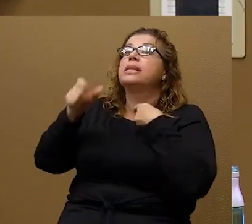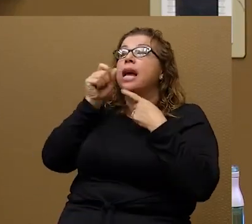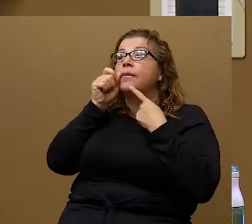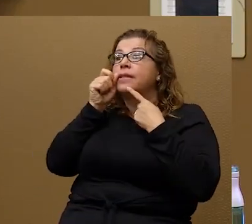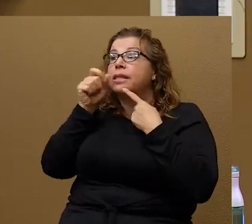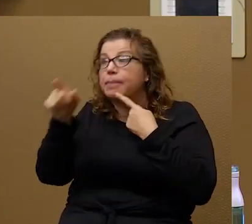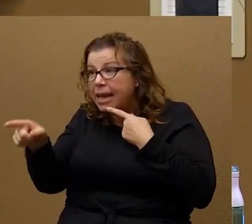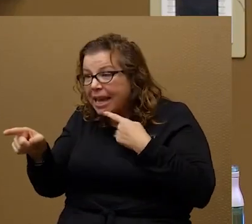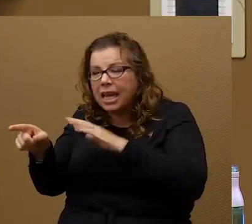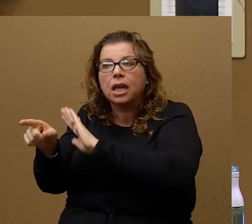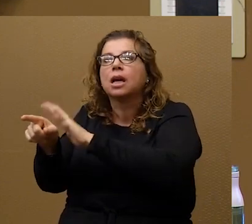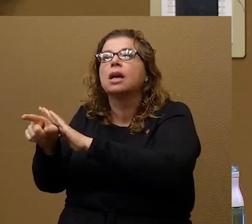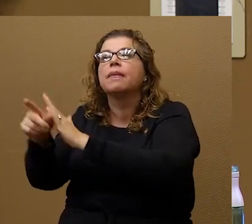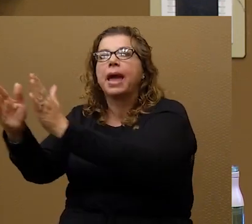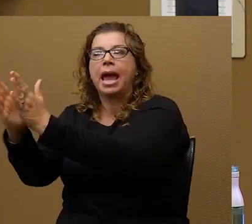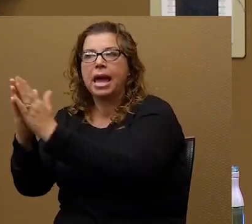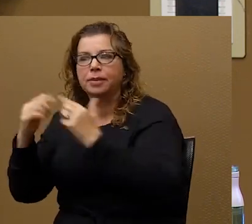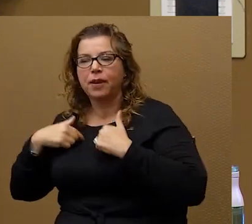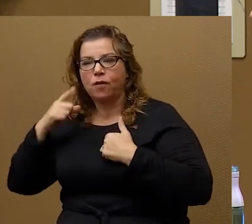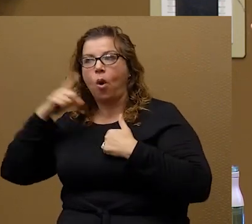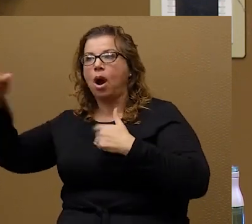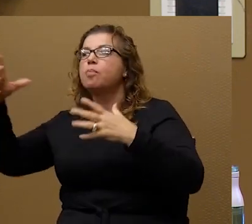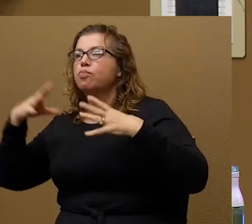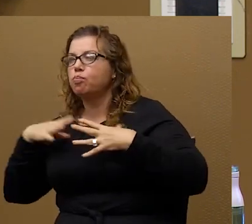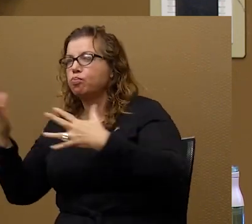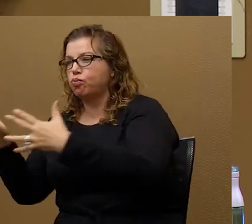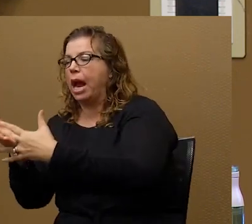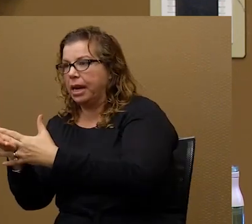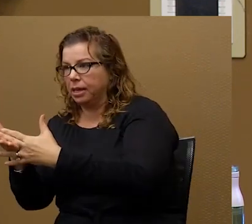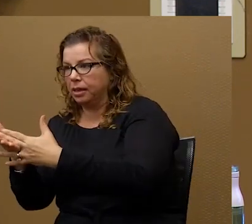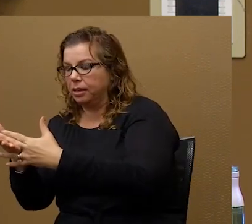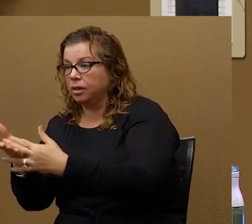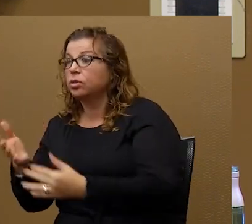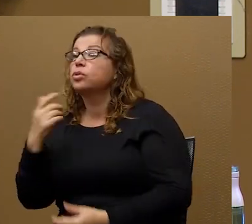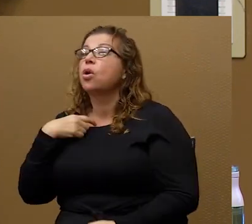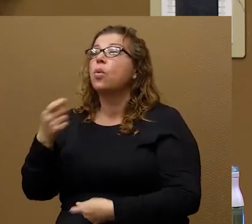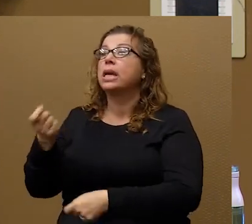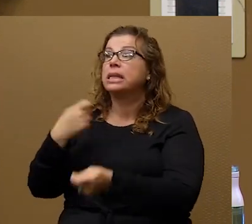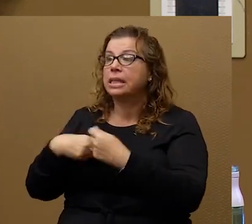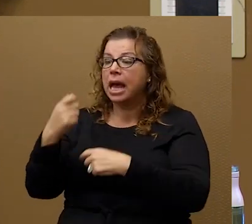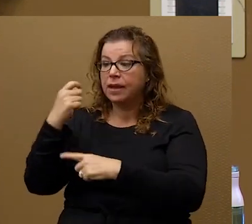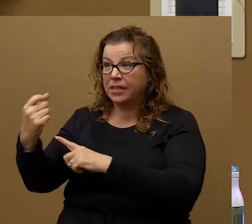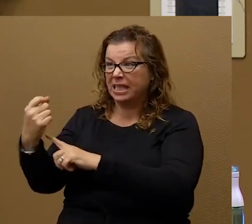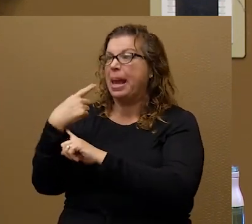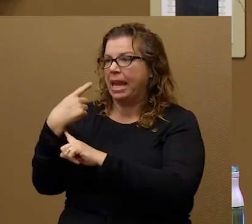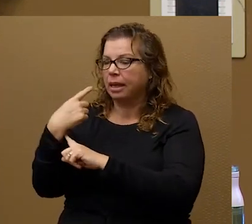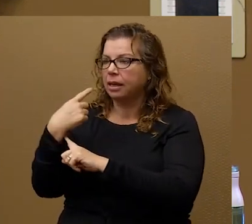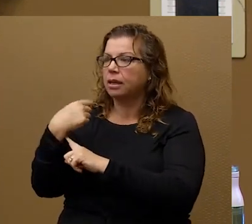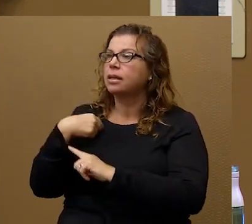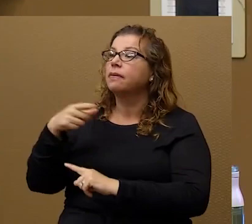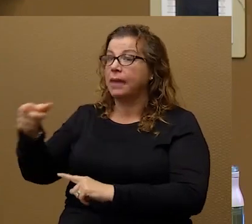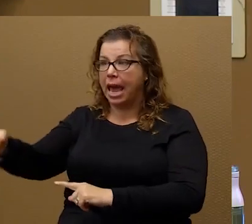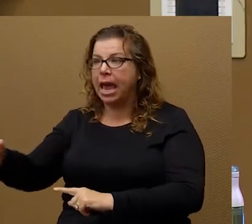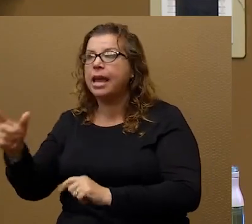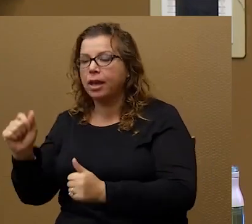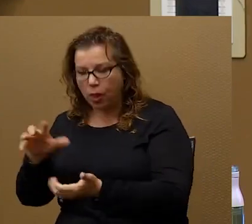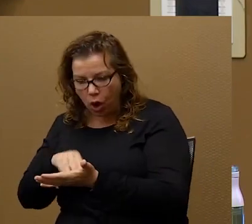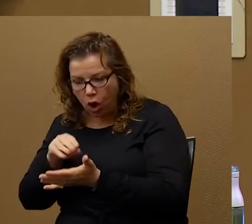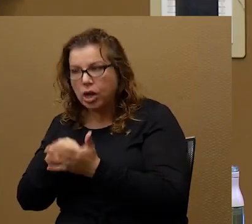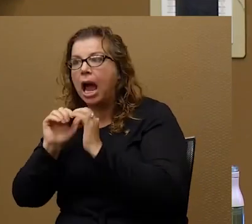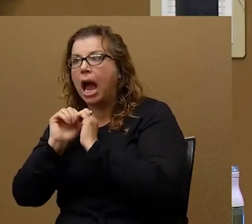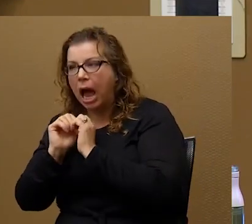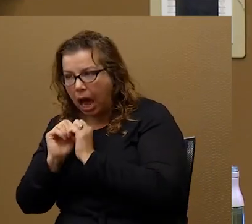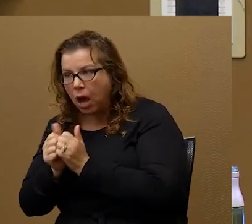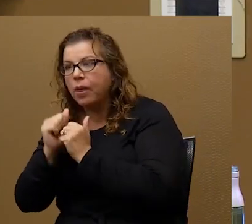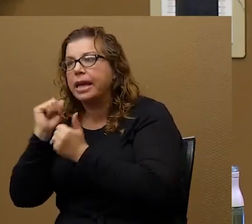break. I'm getting mad, instead of spitting on them, just basically request a break. Then they move into spitting